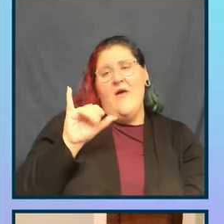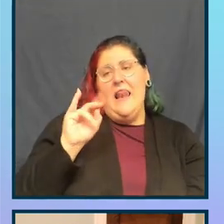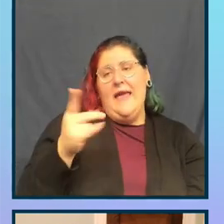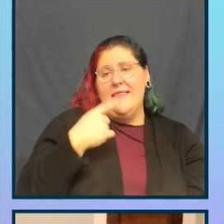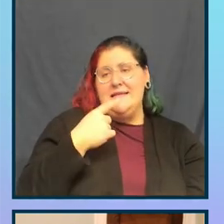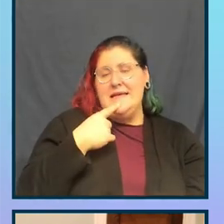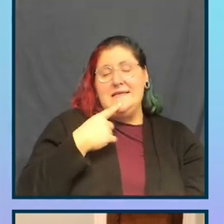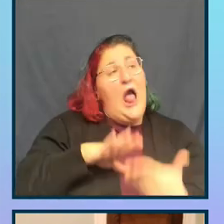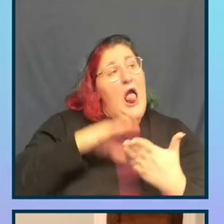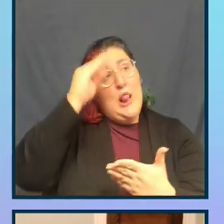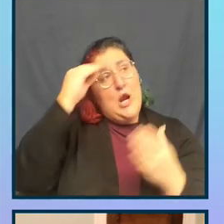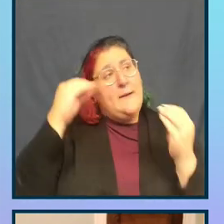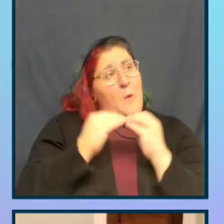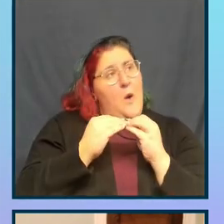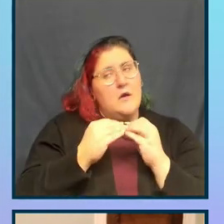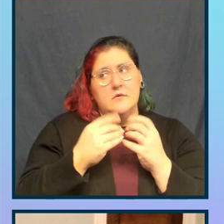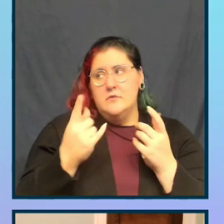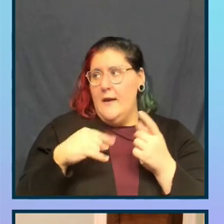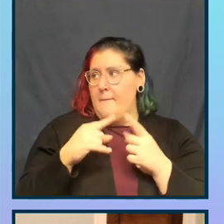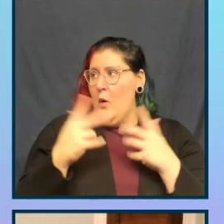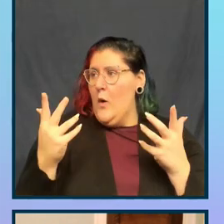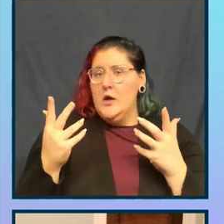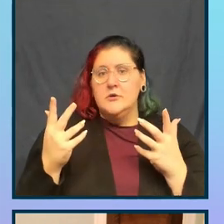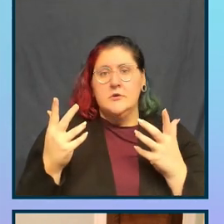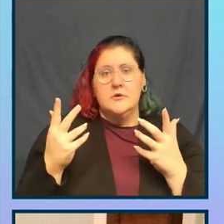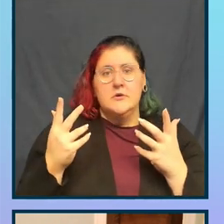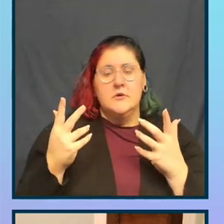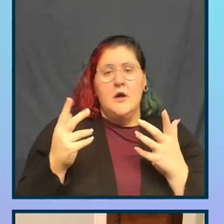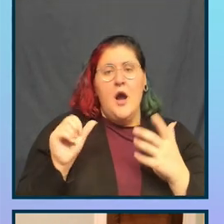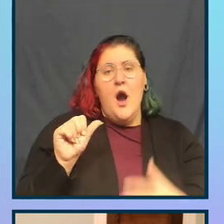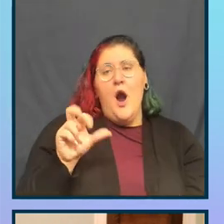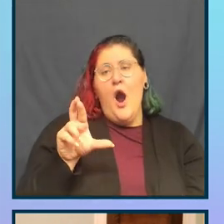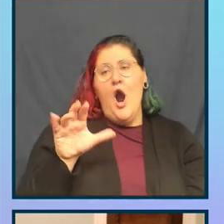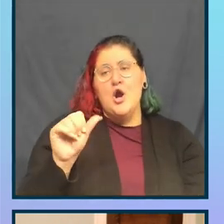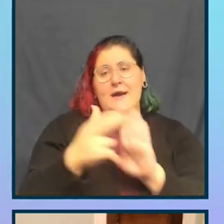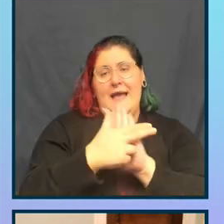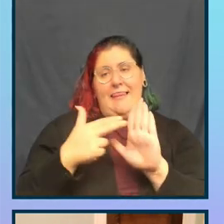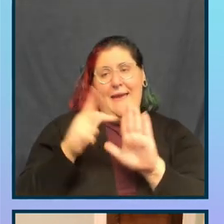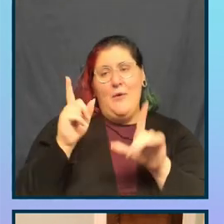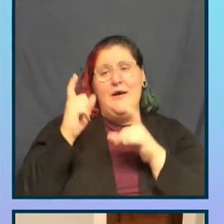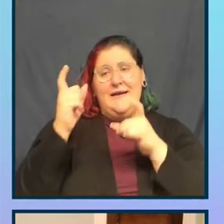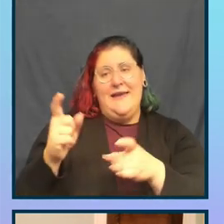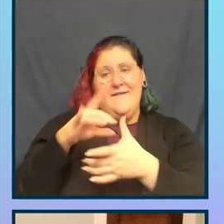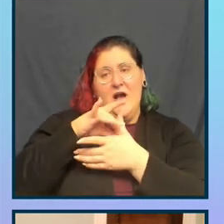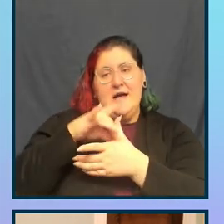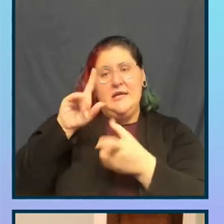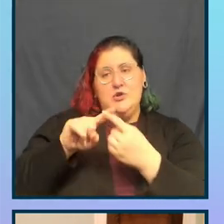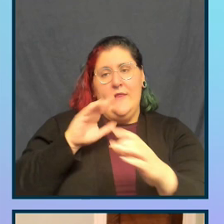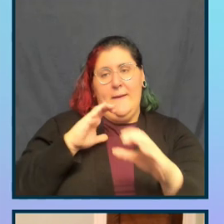you're learning more about. The ARIA label gives more context to the computer, and the computer provides that context to screen readers.